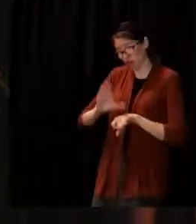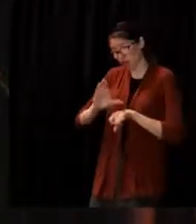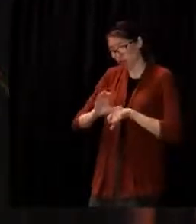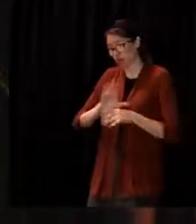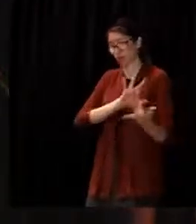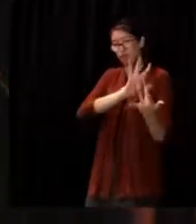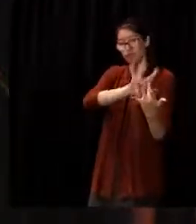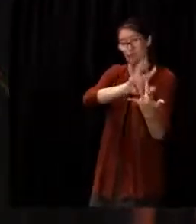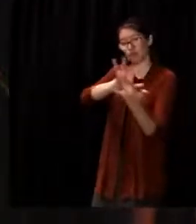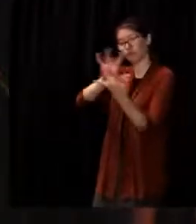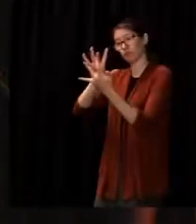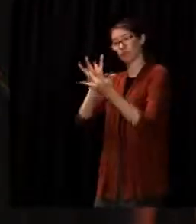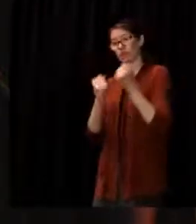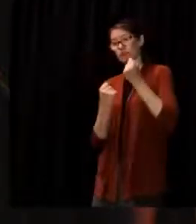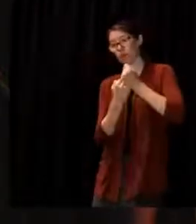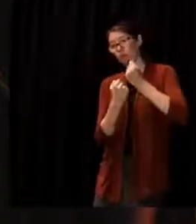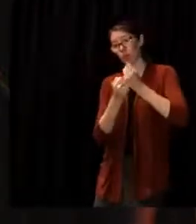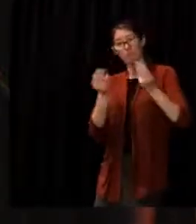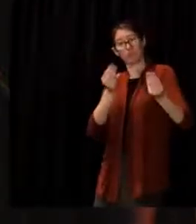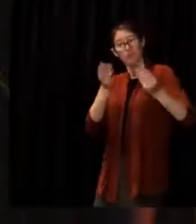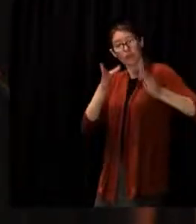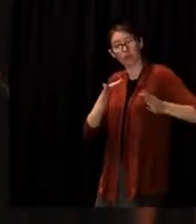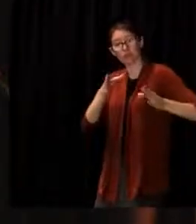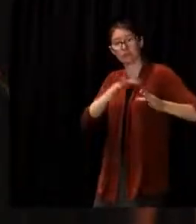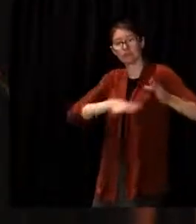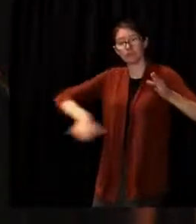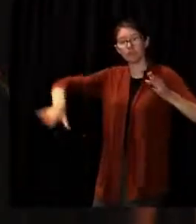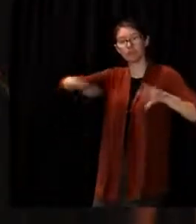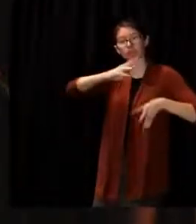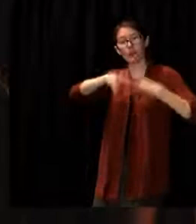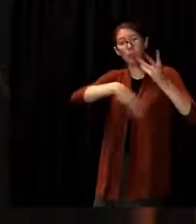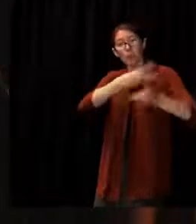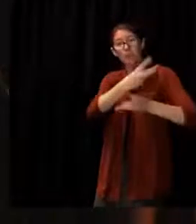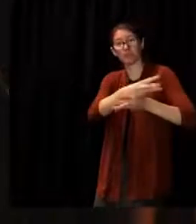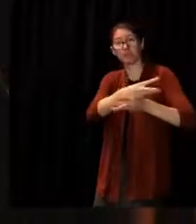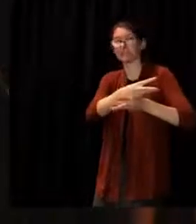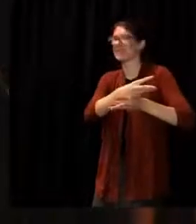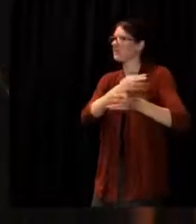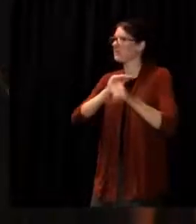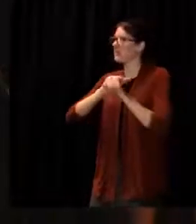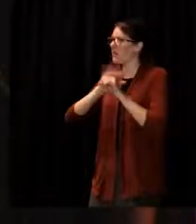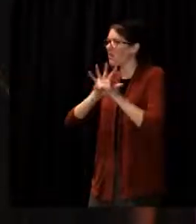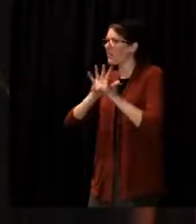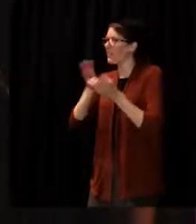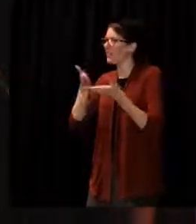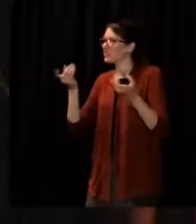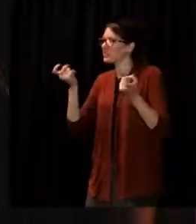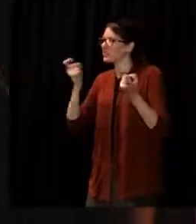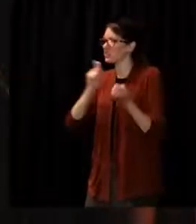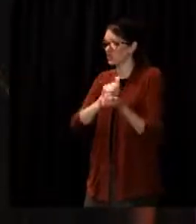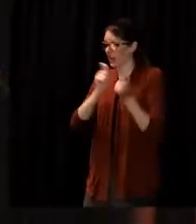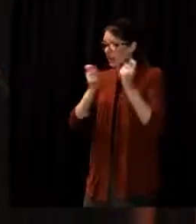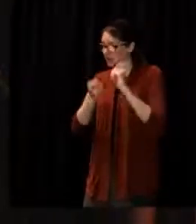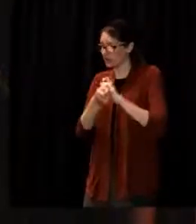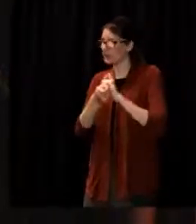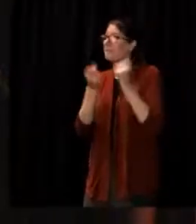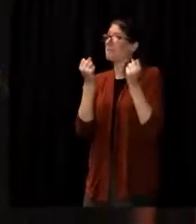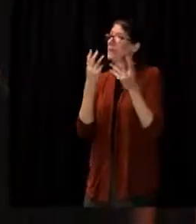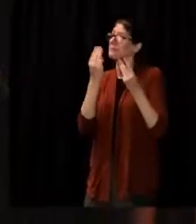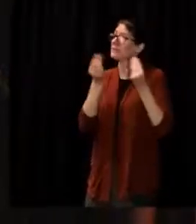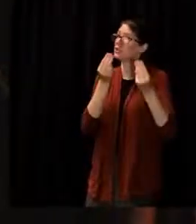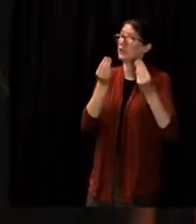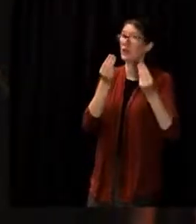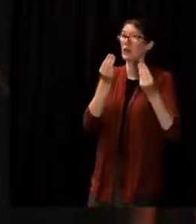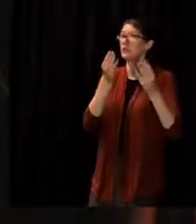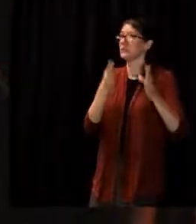to support missionaries all throughout the world. But during COVID, a lot of things changed. We lost several of our missionaries. Some of them